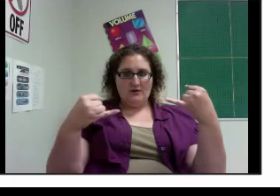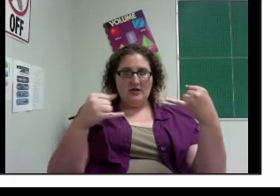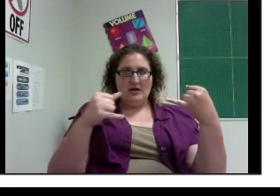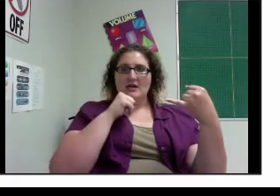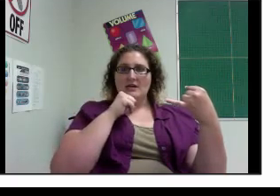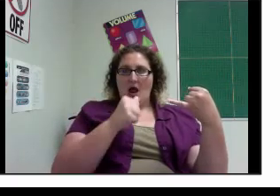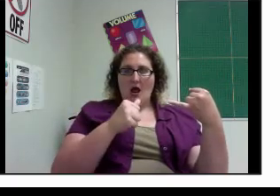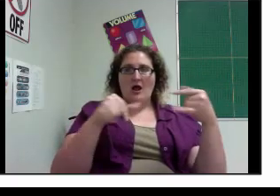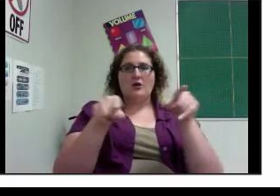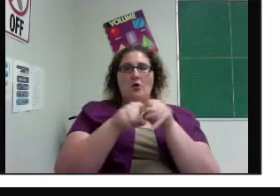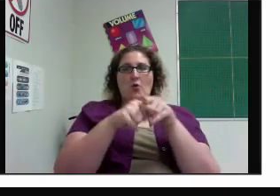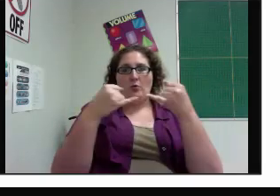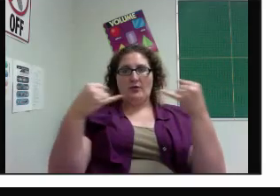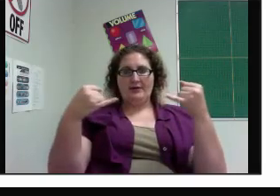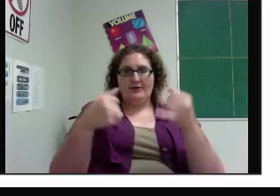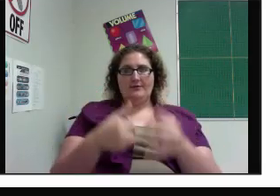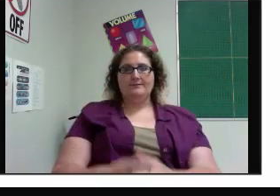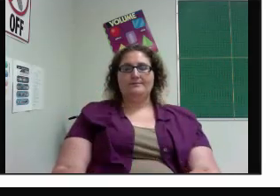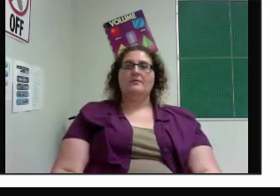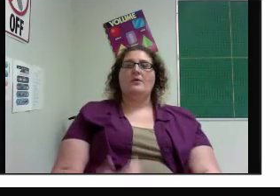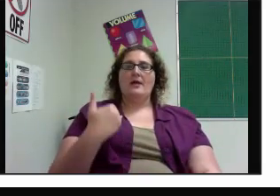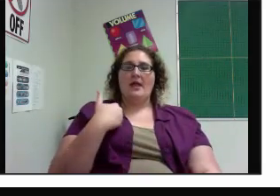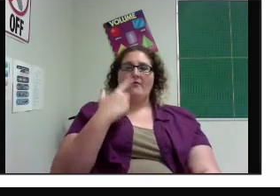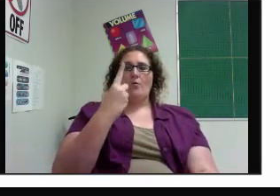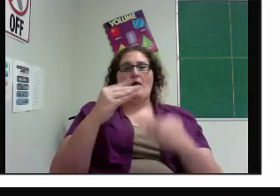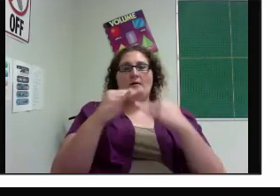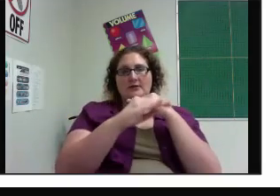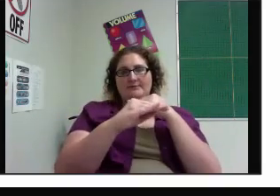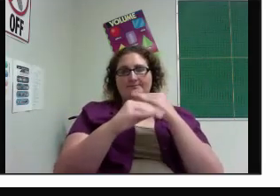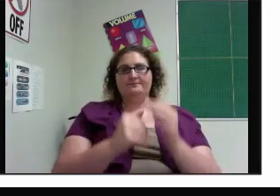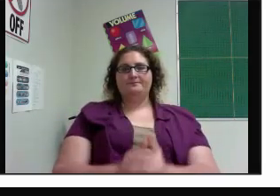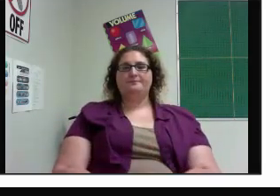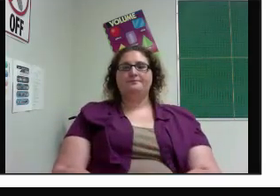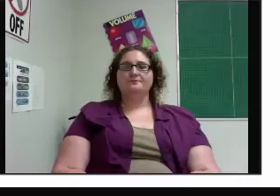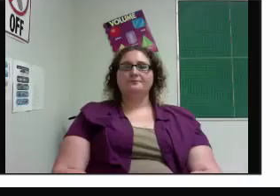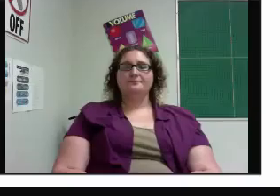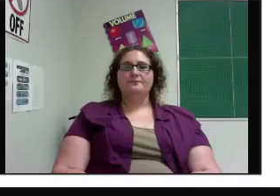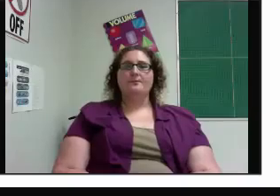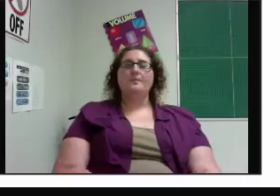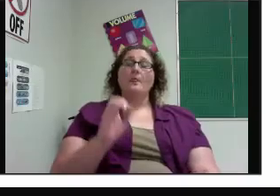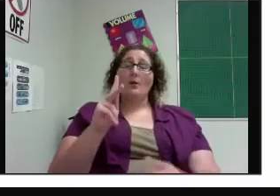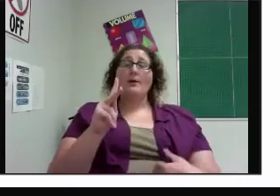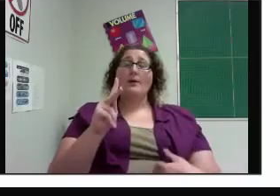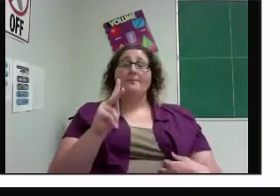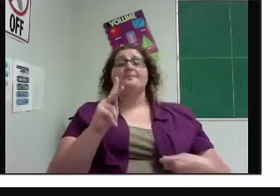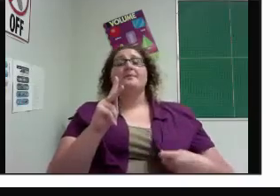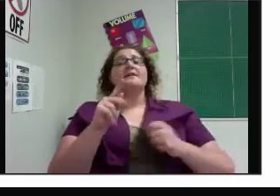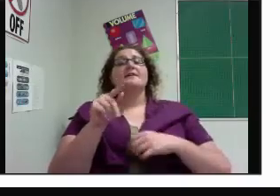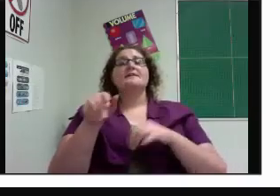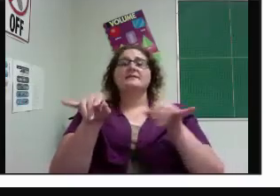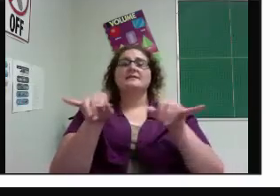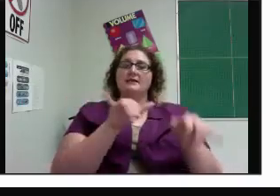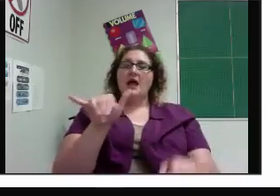The next postulate says, through any three non-collinear points, there's exactly one plane.